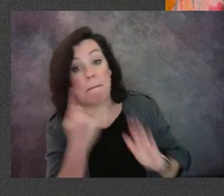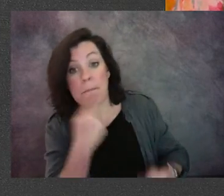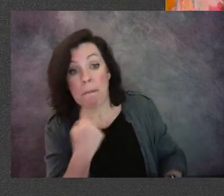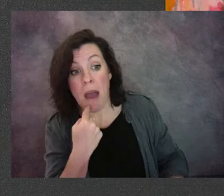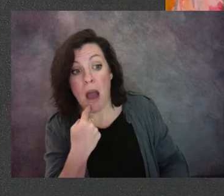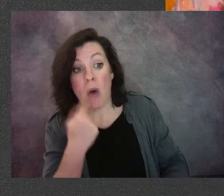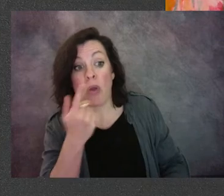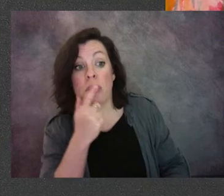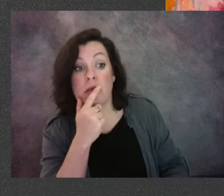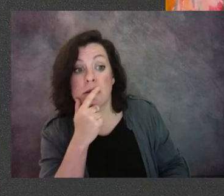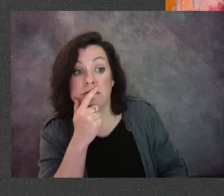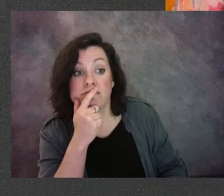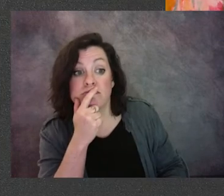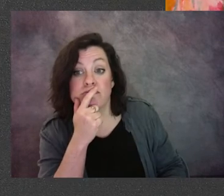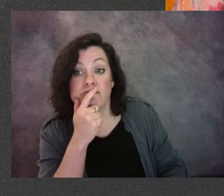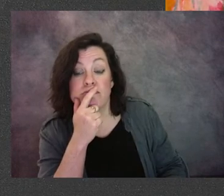mouth.